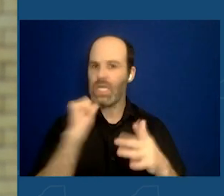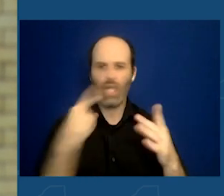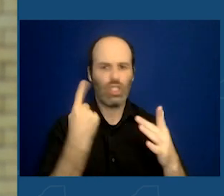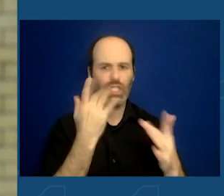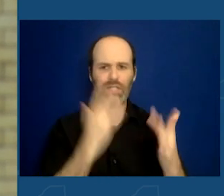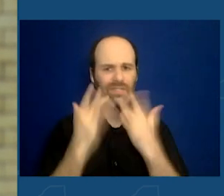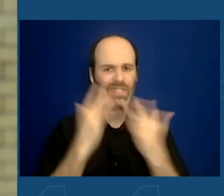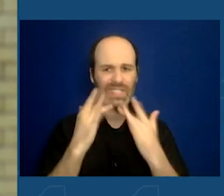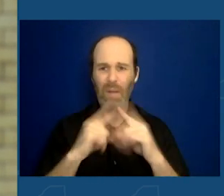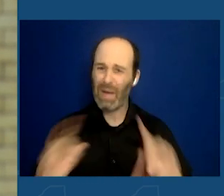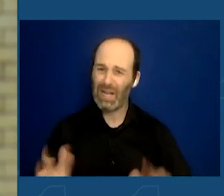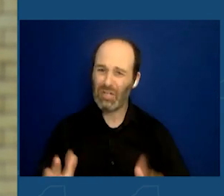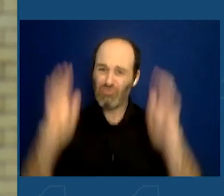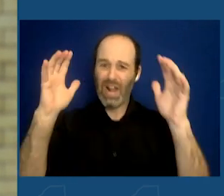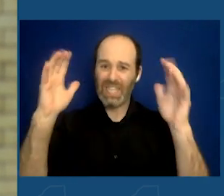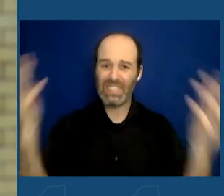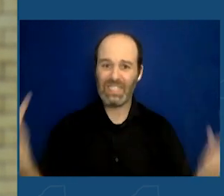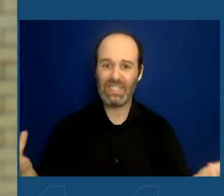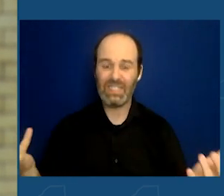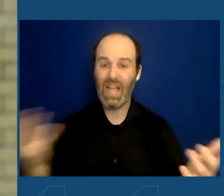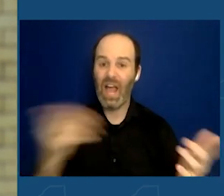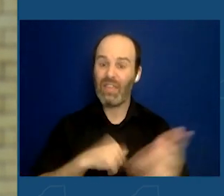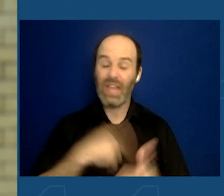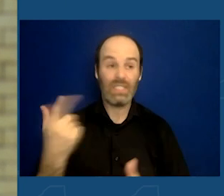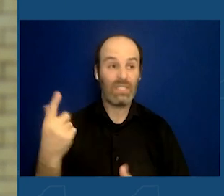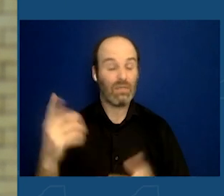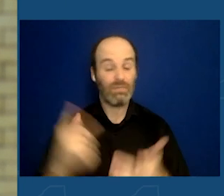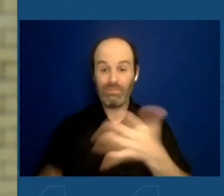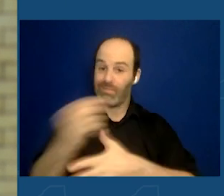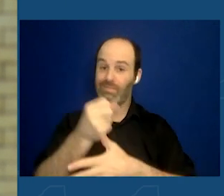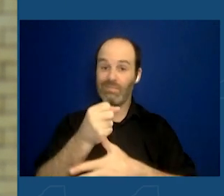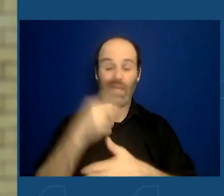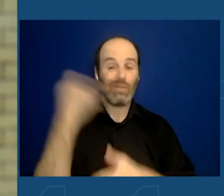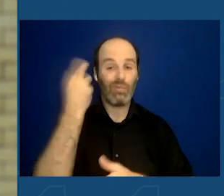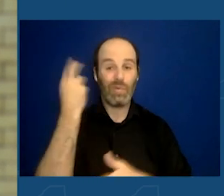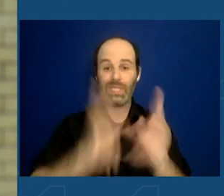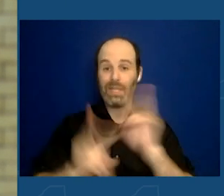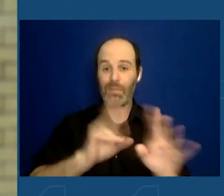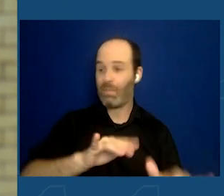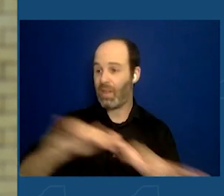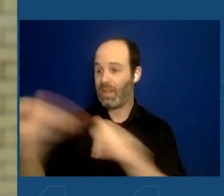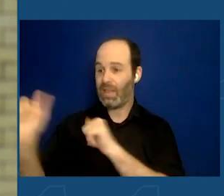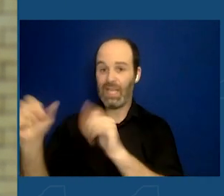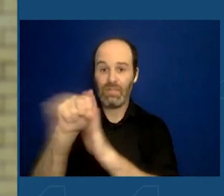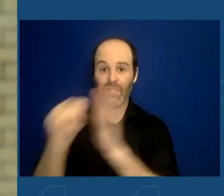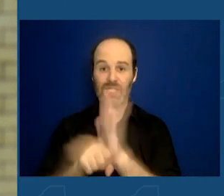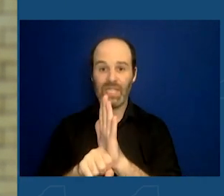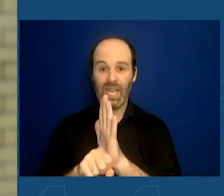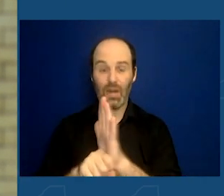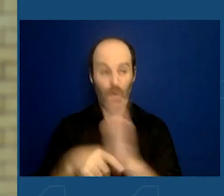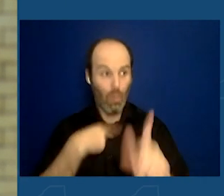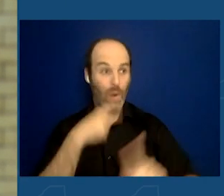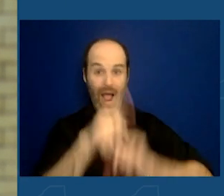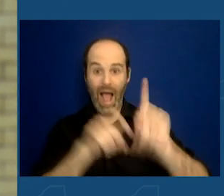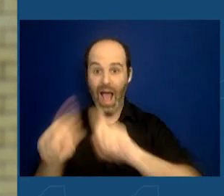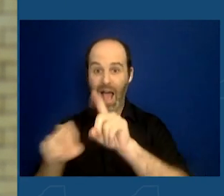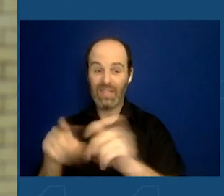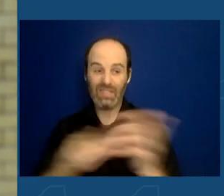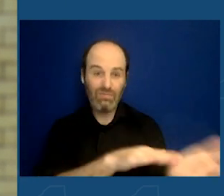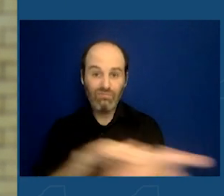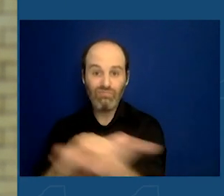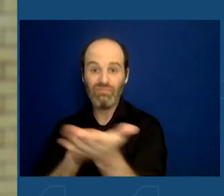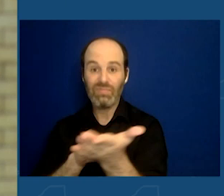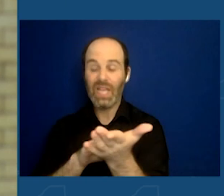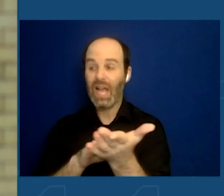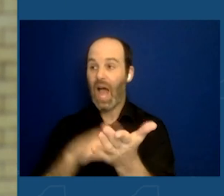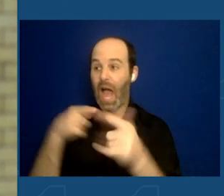reasons people leave our state, because we ask them. Literally heard today as I was driving here, someone who works with my husband